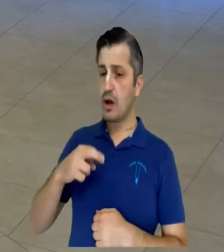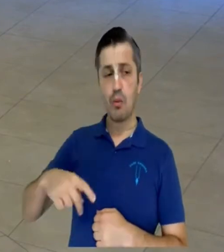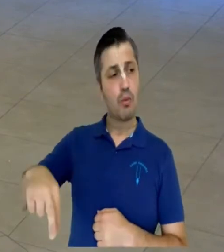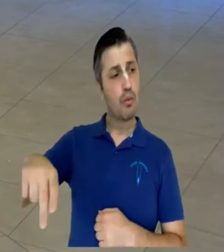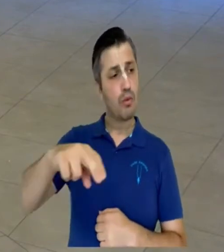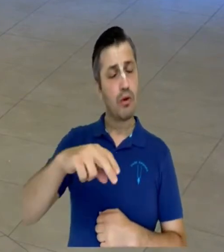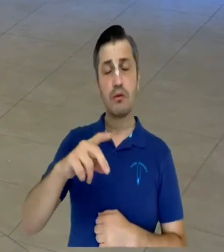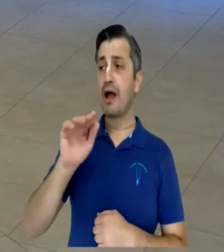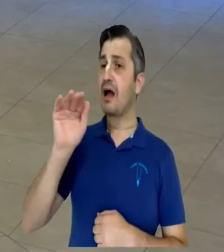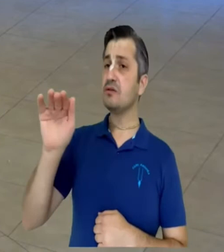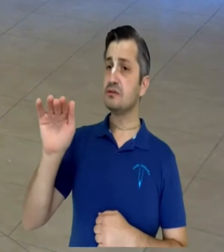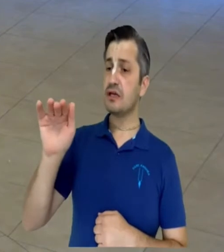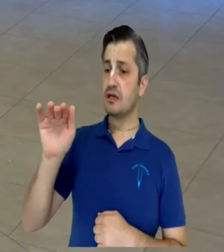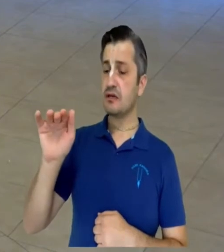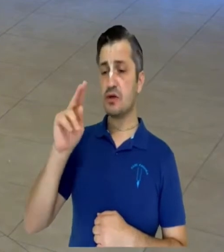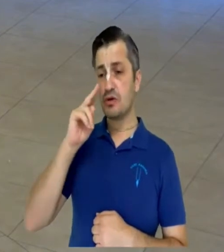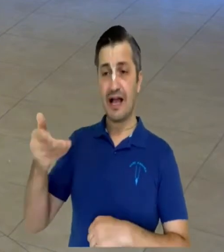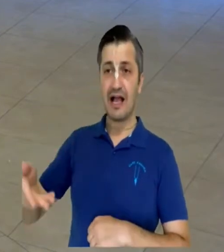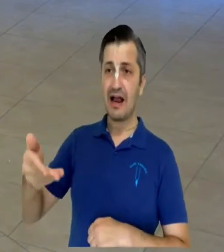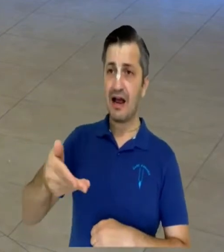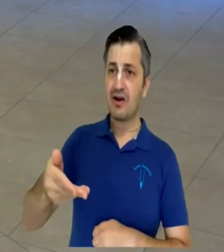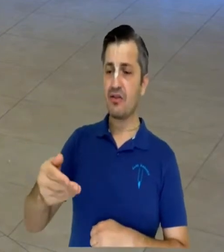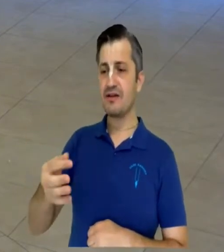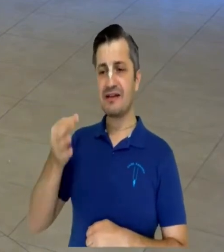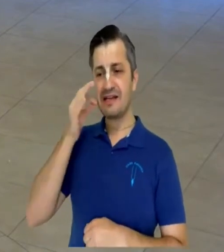lake. Hare Krishna.